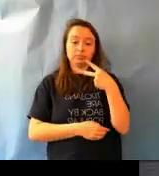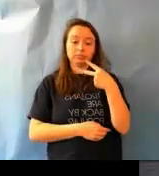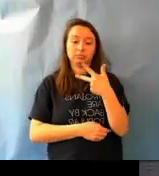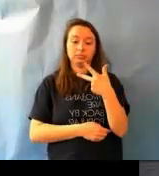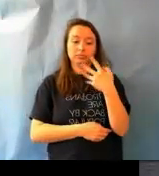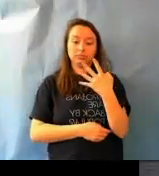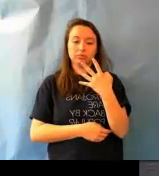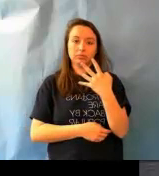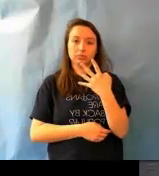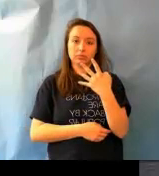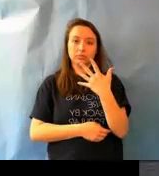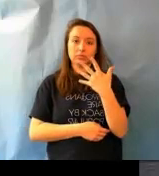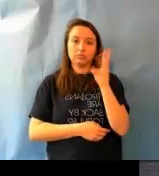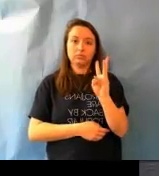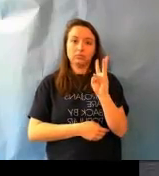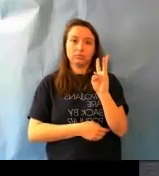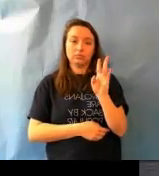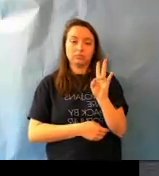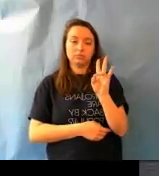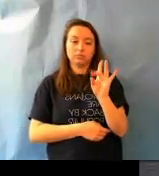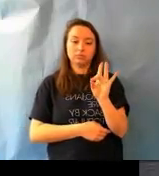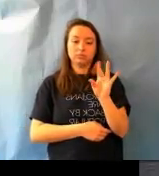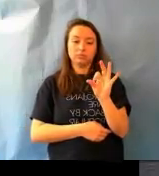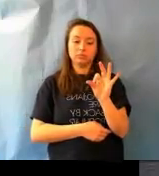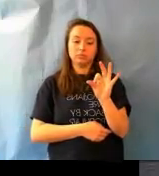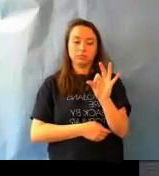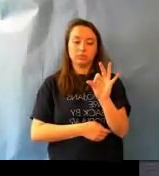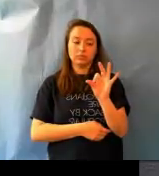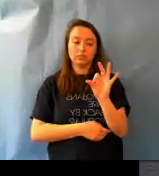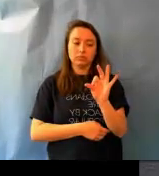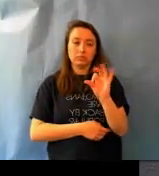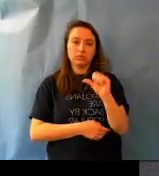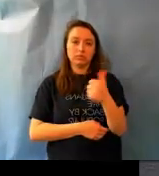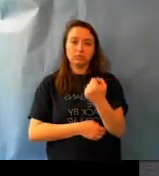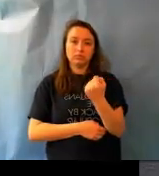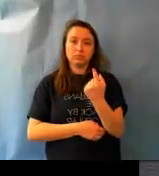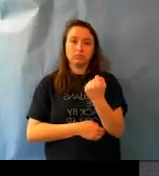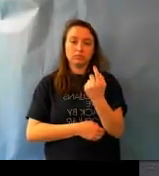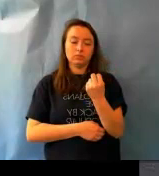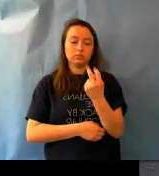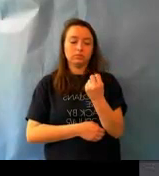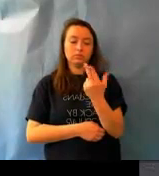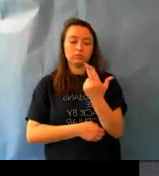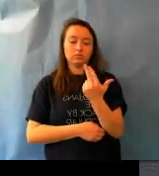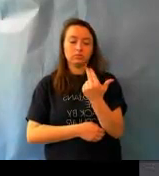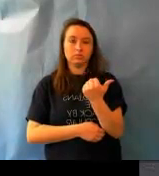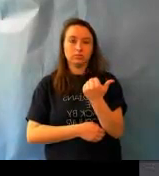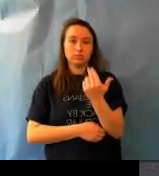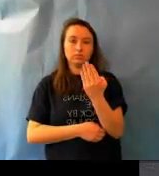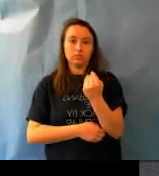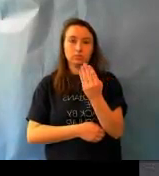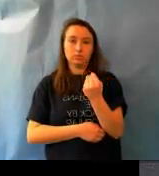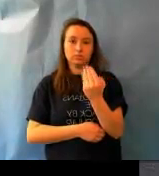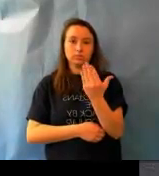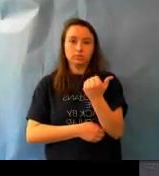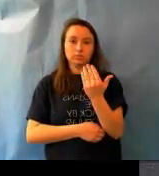2, 3, 4, 5, 6, 7, 8, 9, 10, 11, 12,